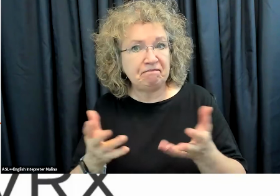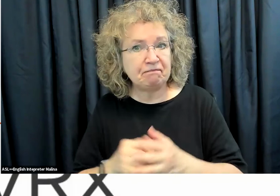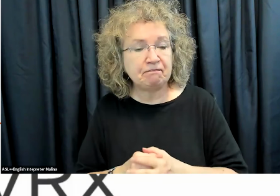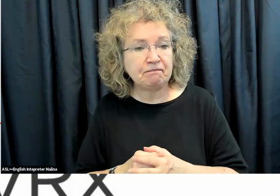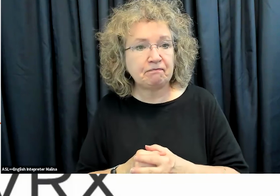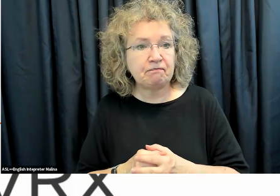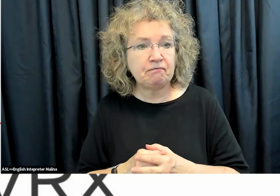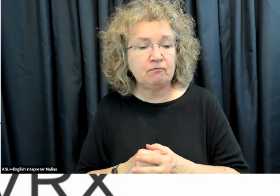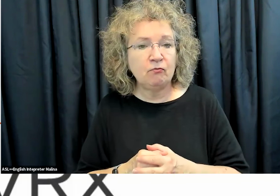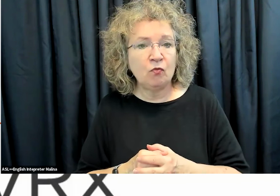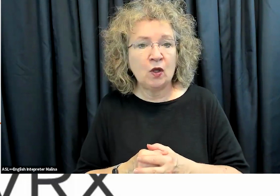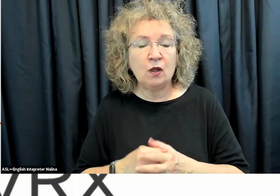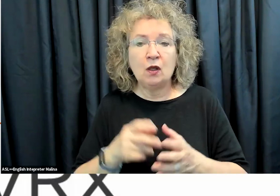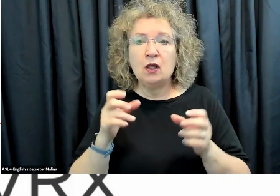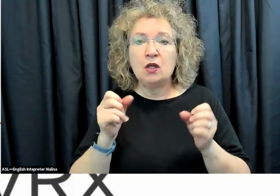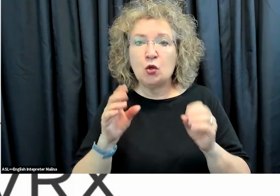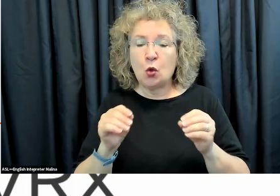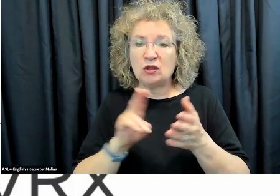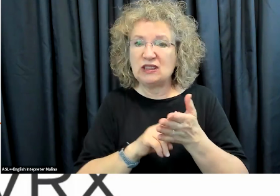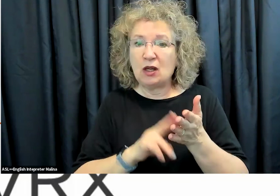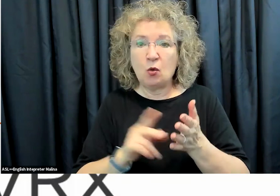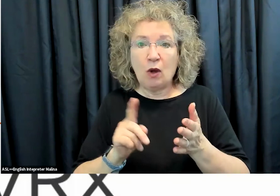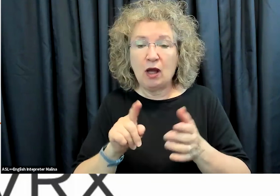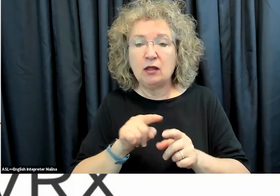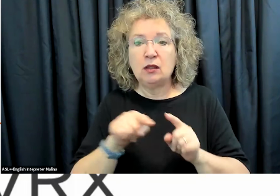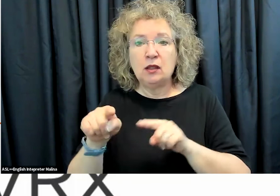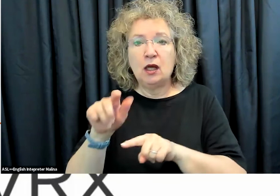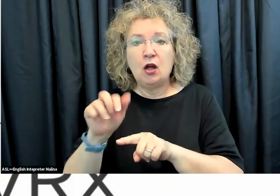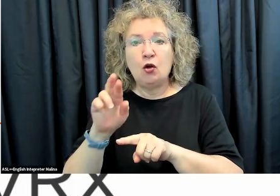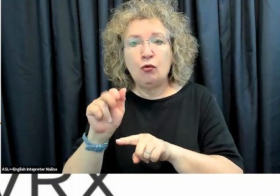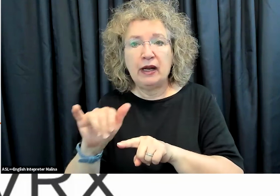So you enroll online at